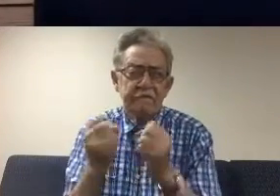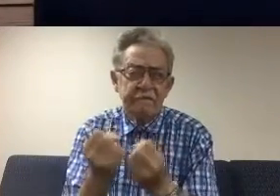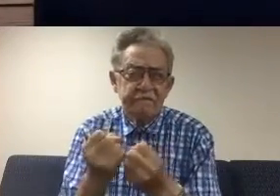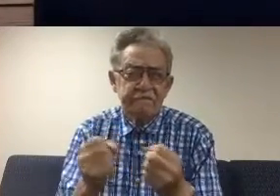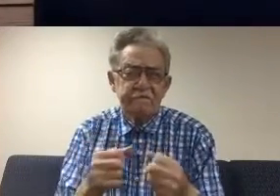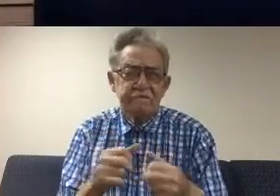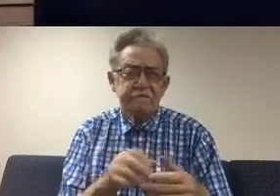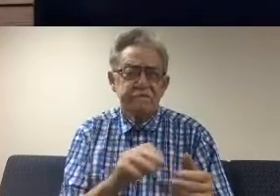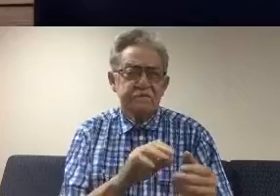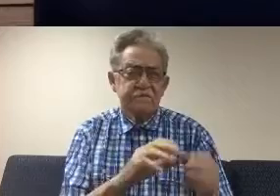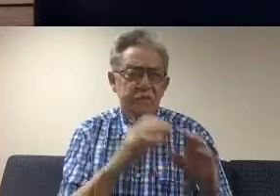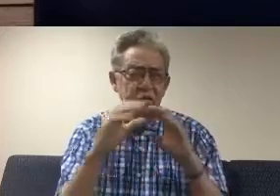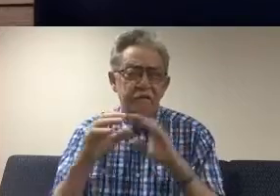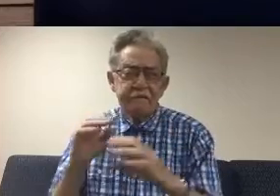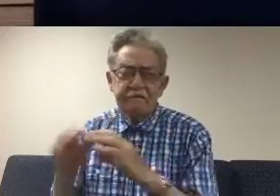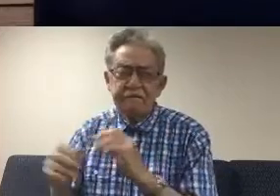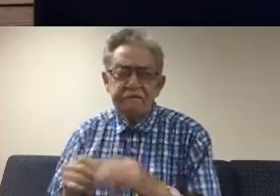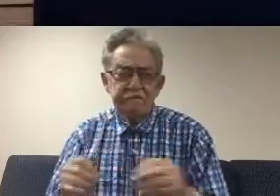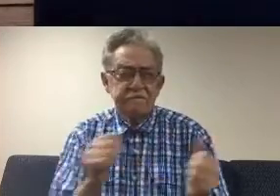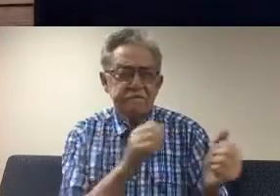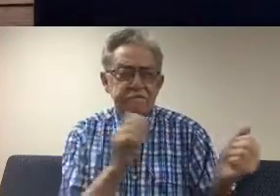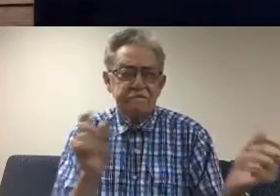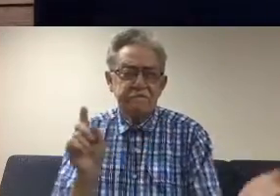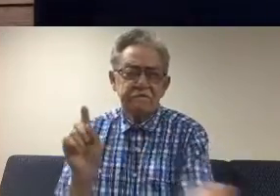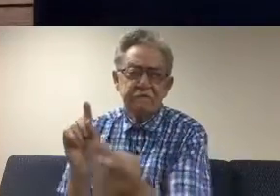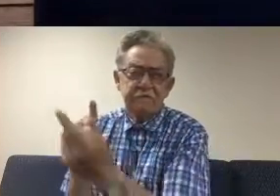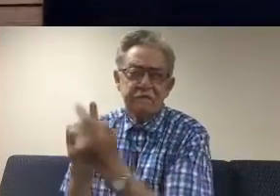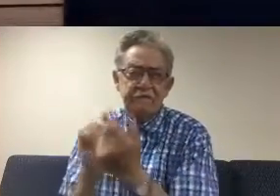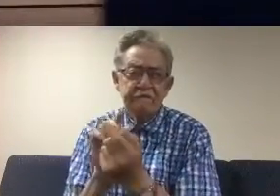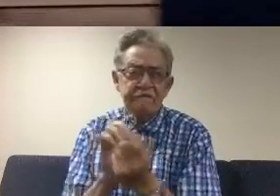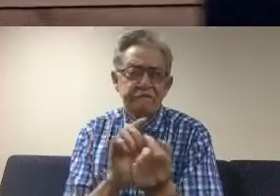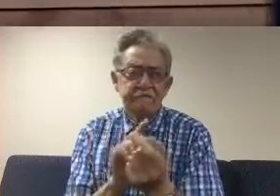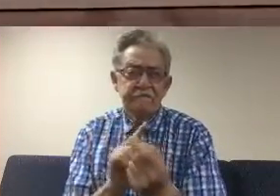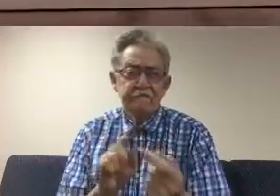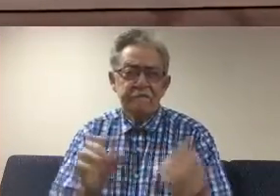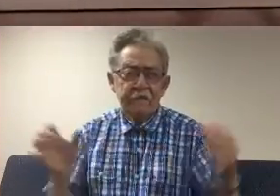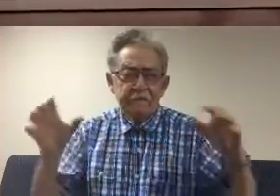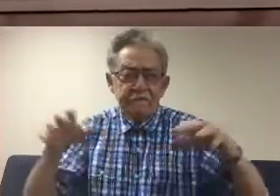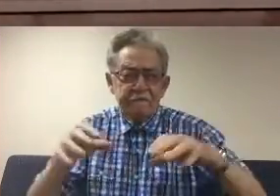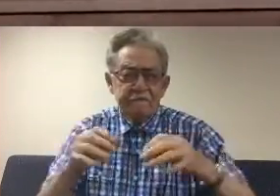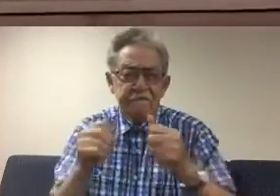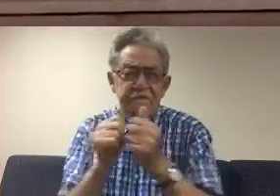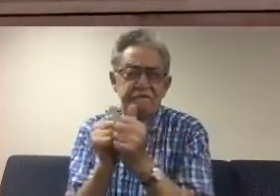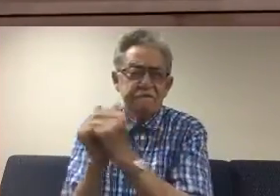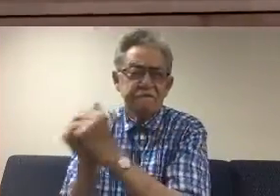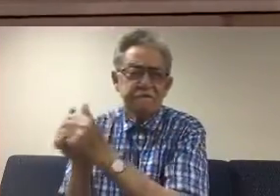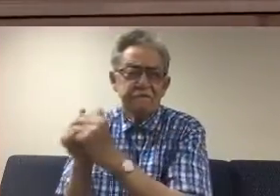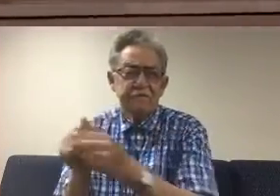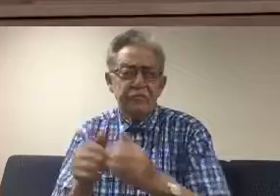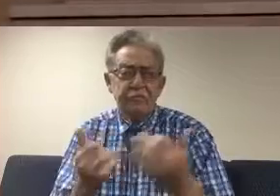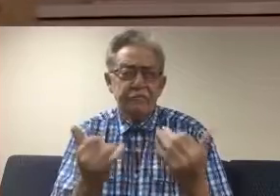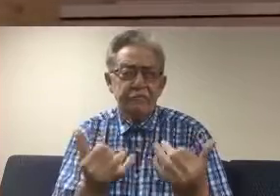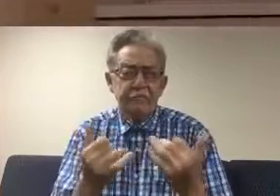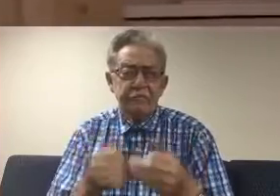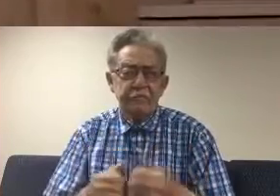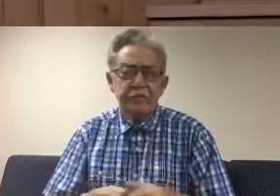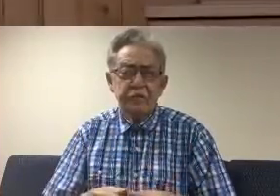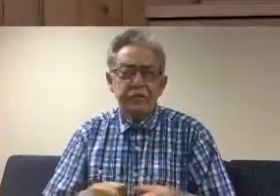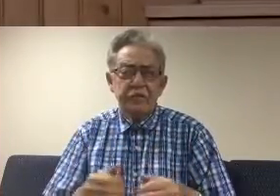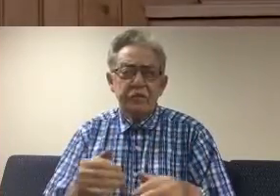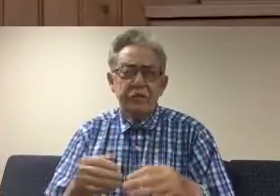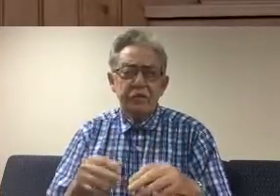gather together because you have opposed popular thinking. And now it is cool to just shut